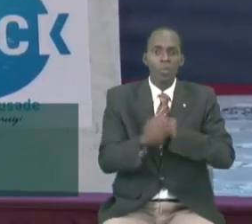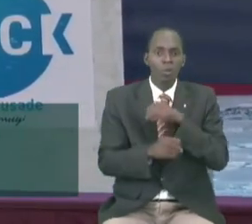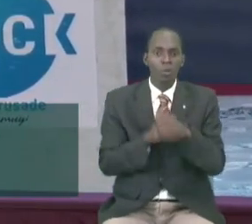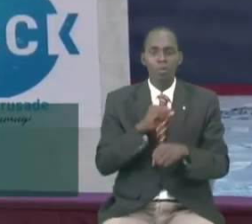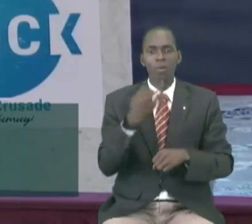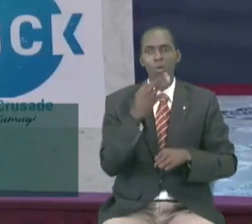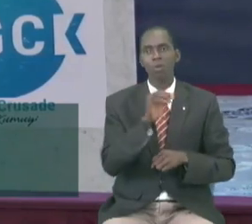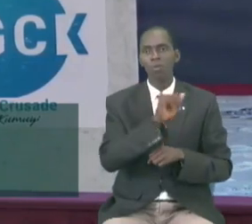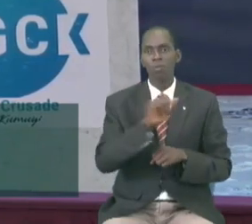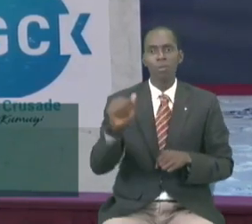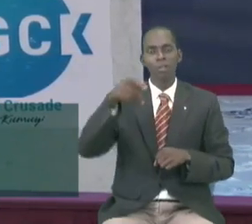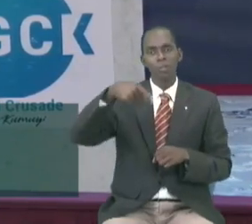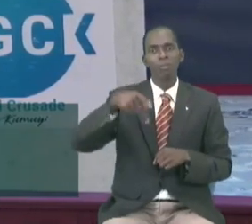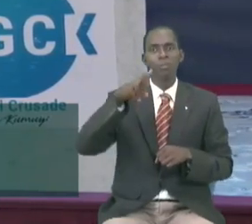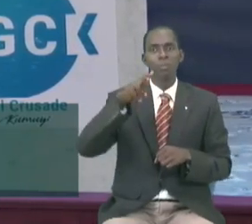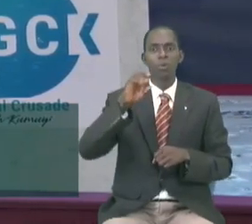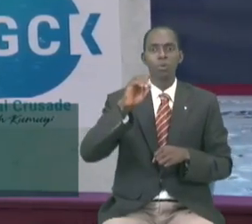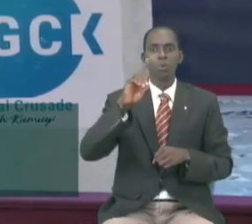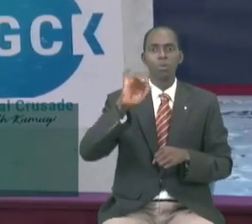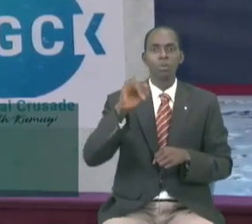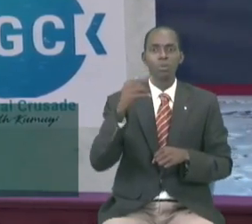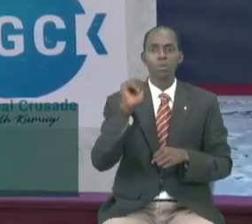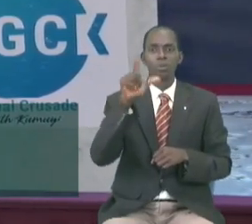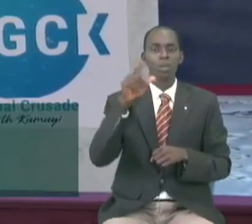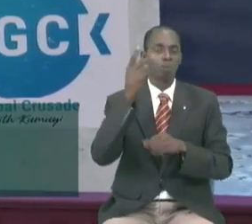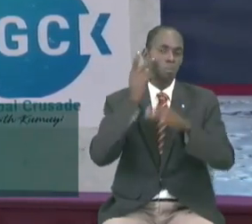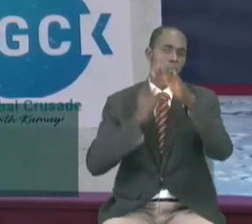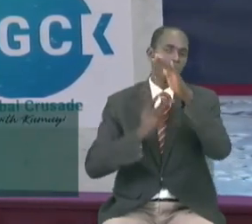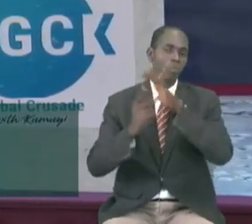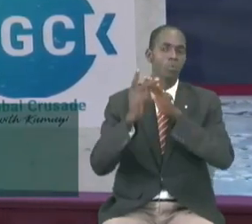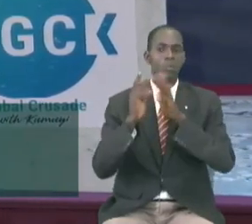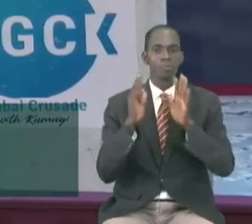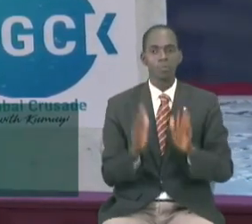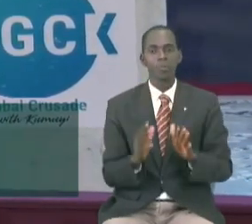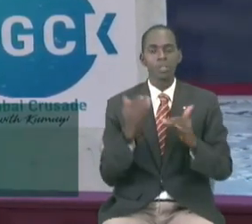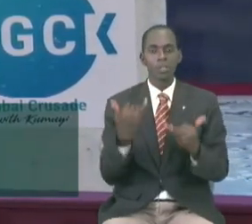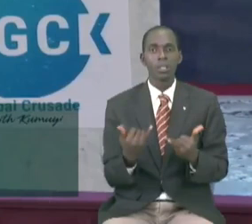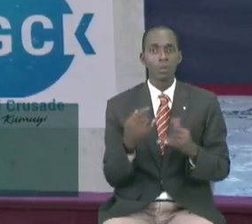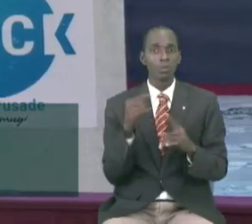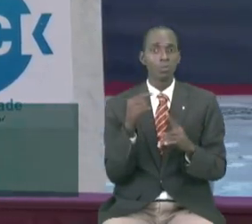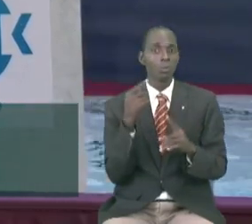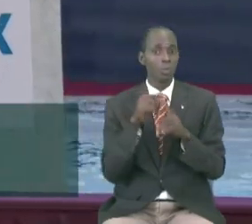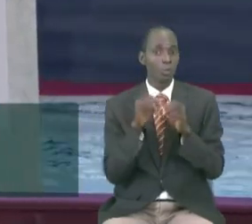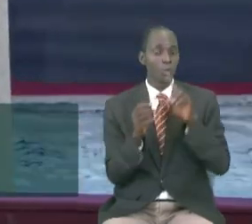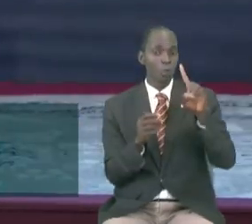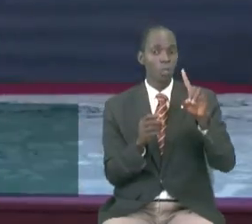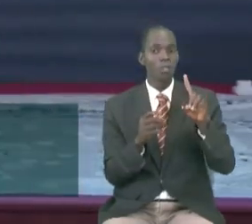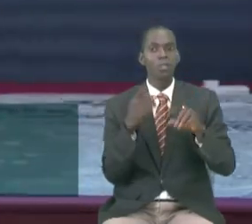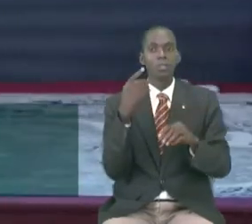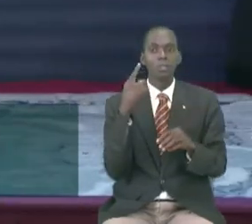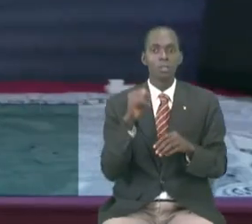call beyond his borders. And the call beyond our borders. He called